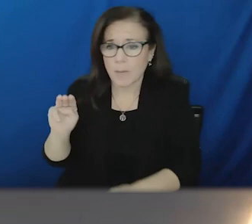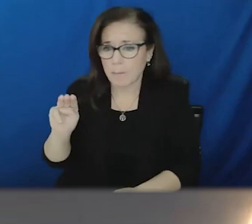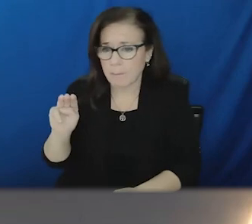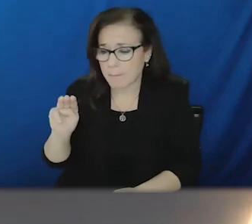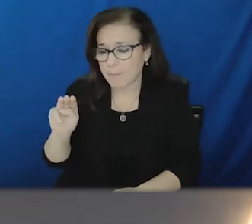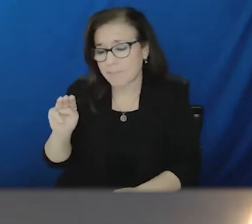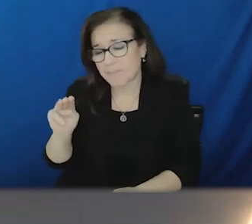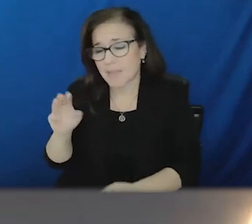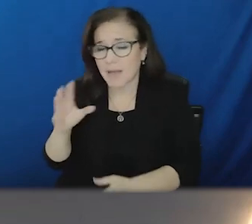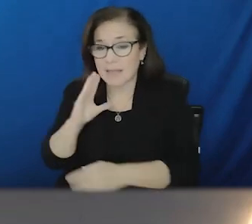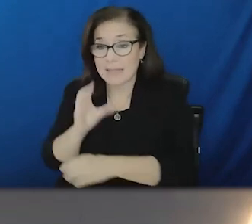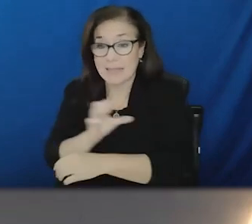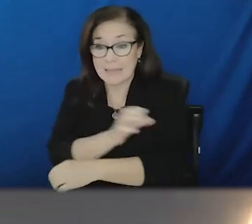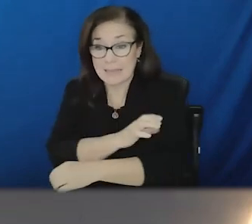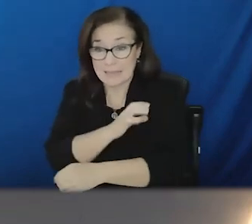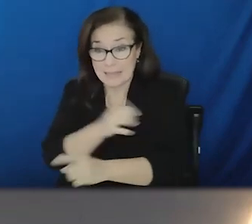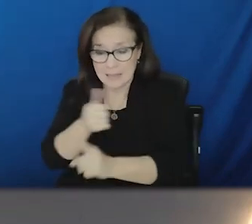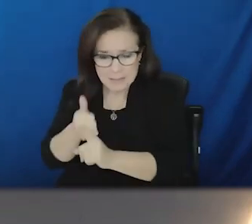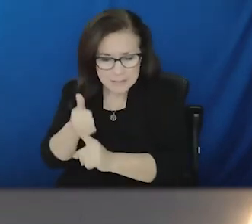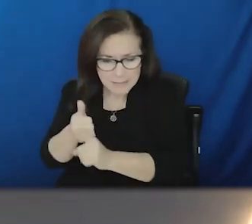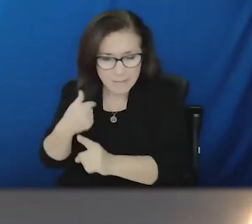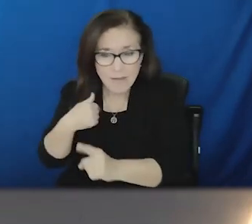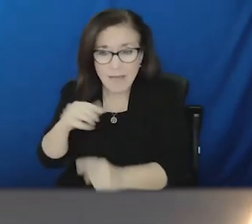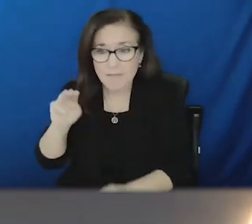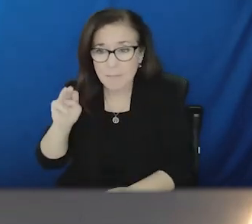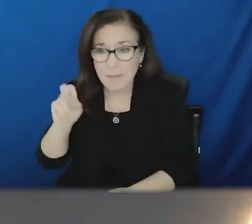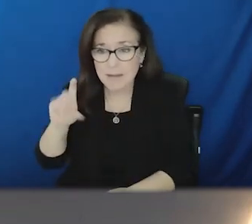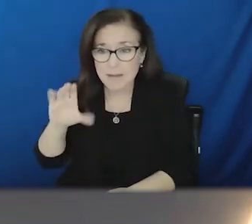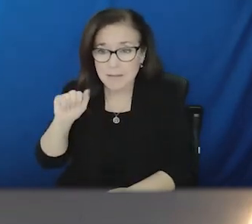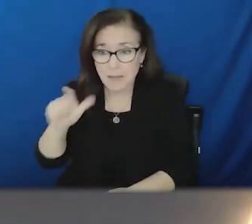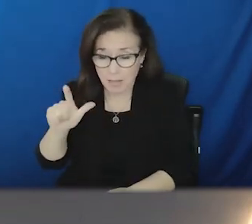Obispo County. We have a call center of,